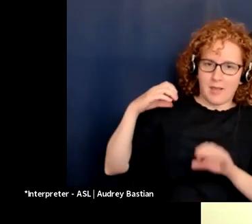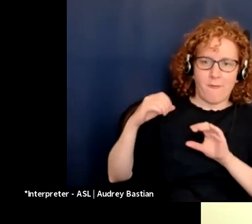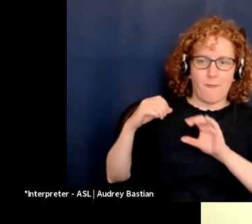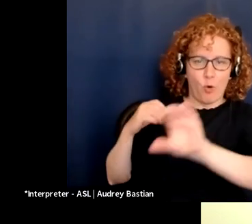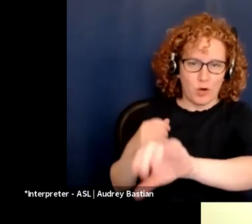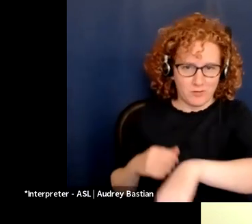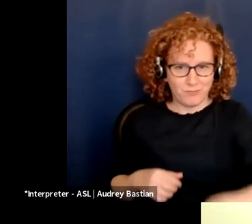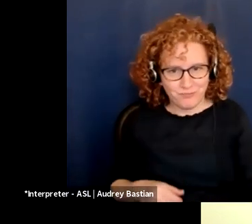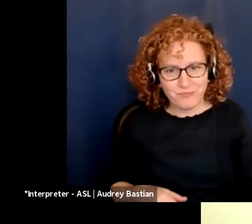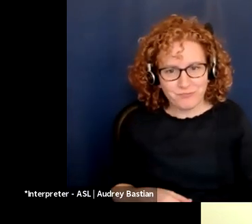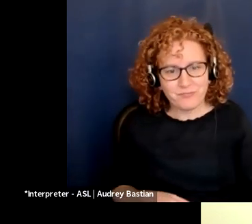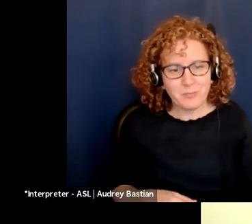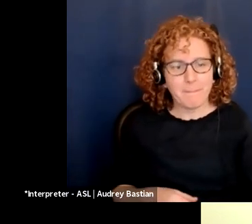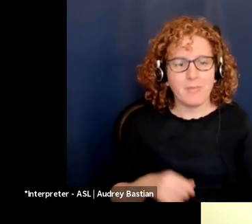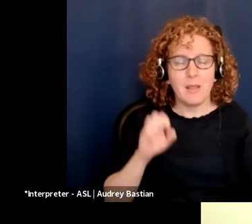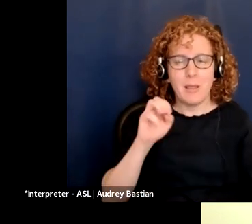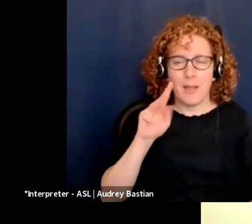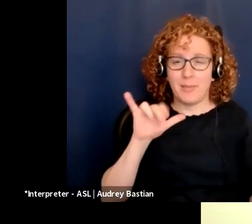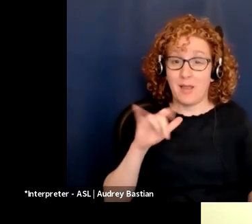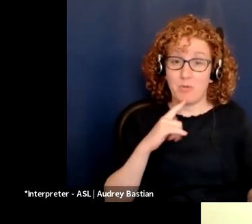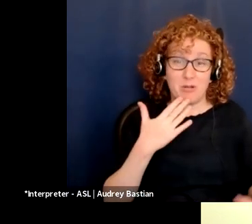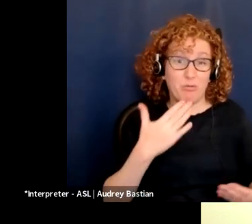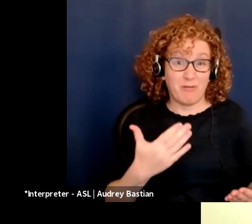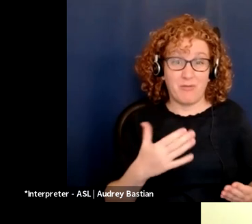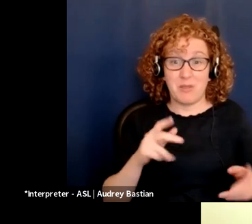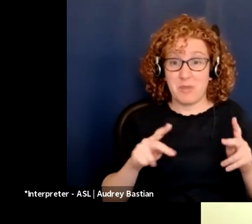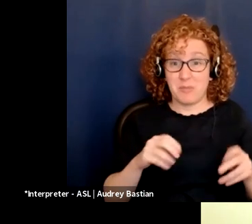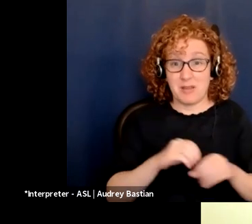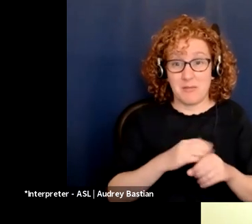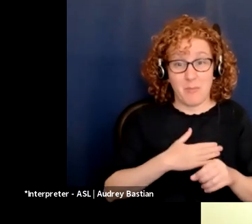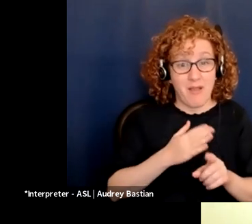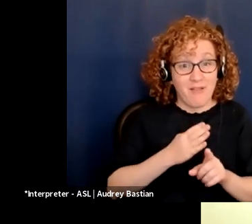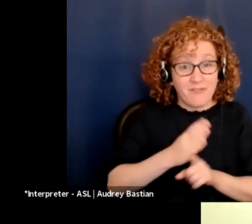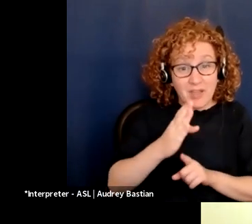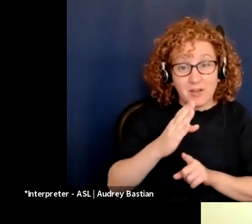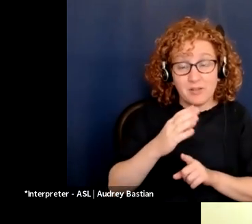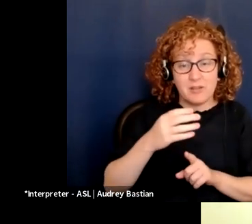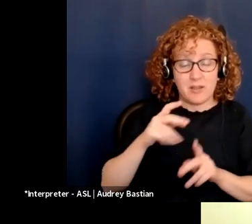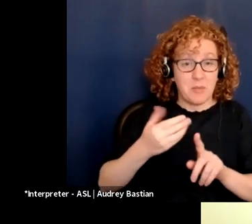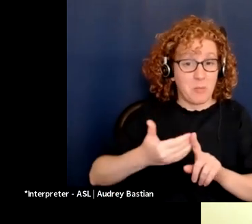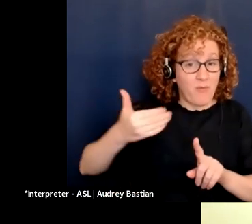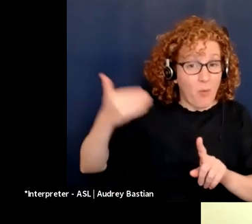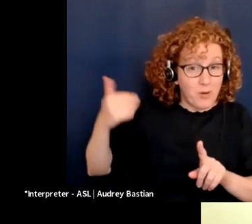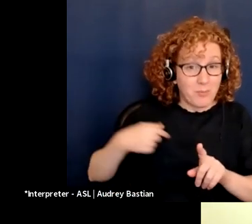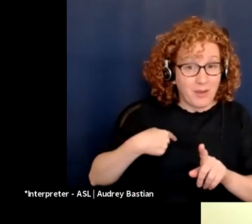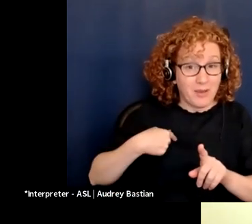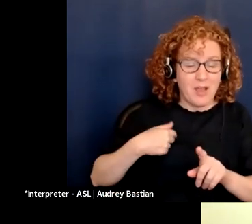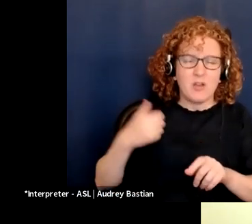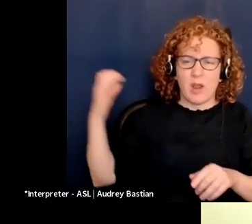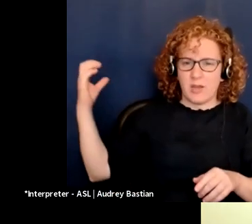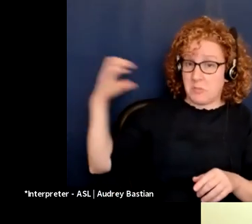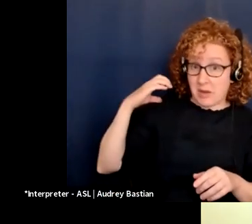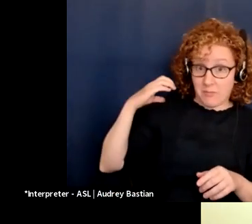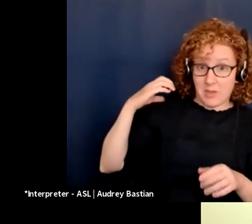the addition of people in my field and the way the field can come for me. I really try to pay that forward into